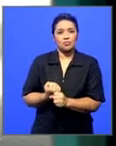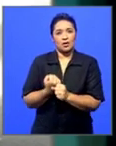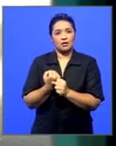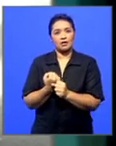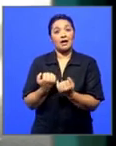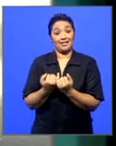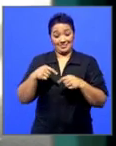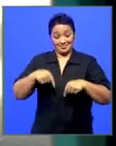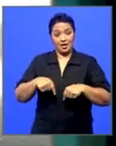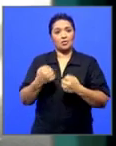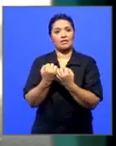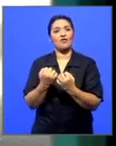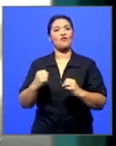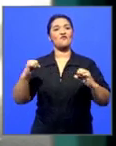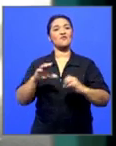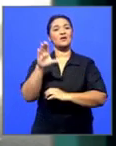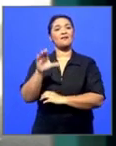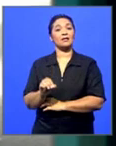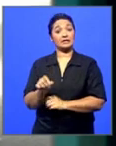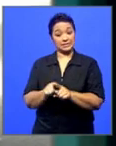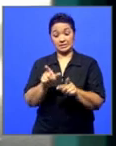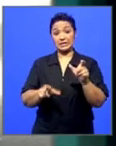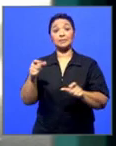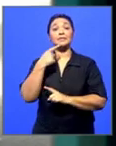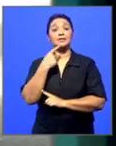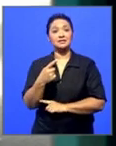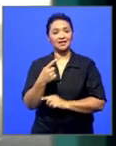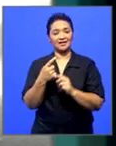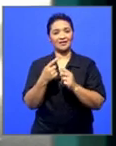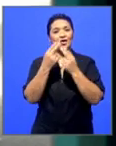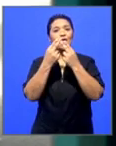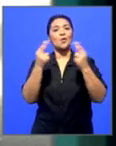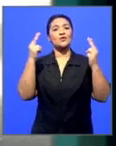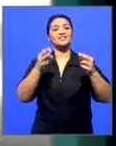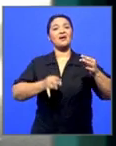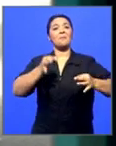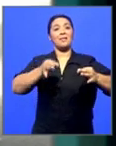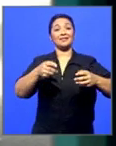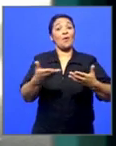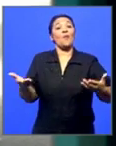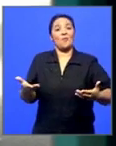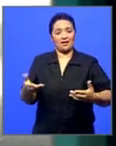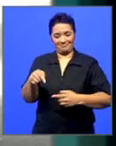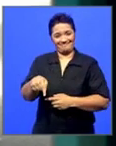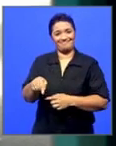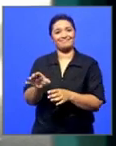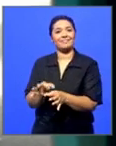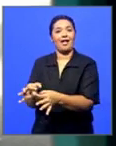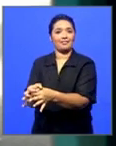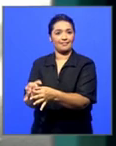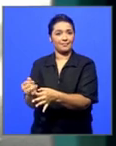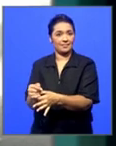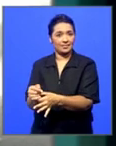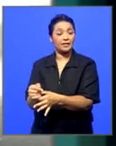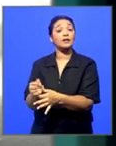democracy we find today. It was, as people say, a university of life from Robben Island. So there are quite a number of